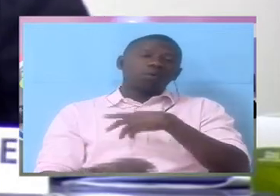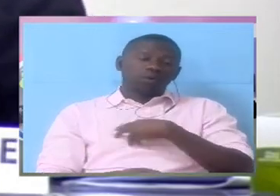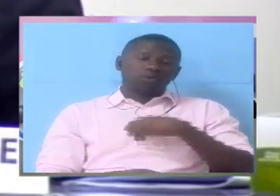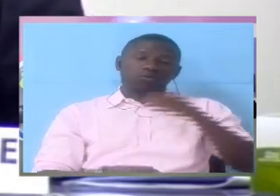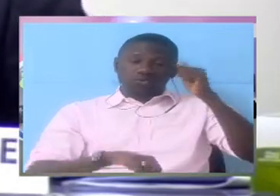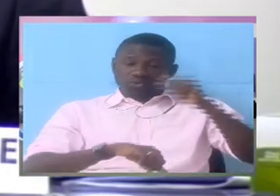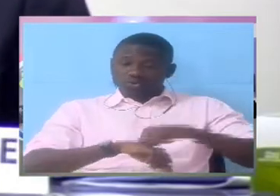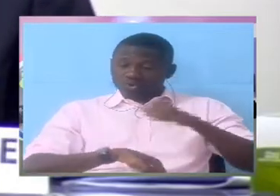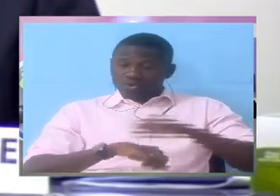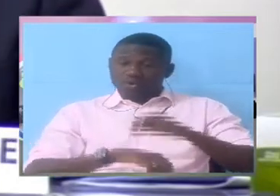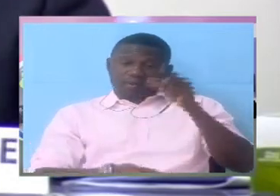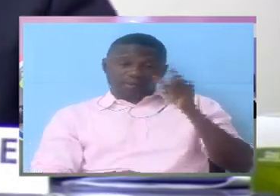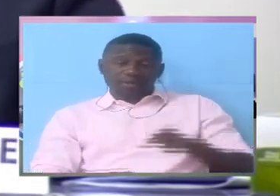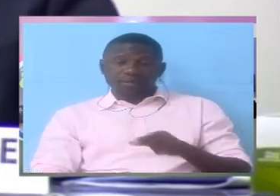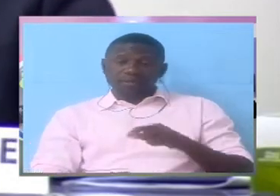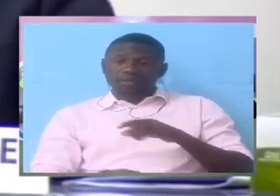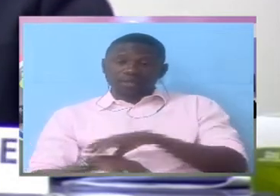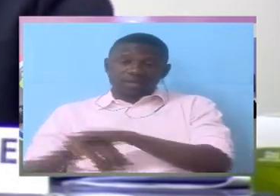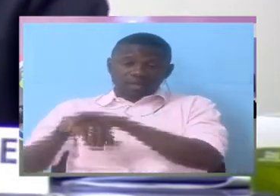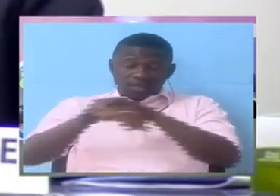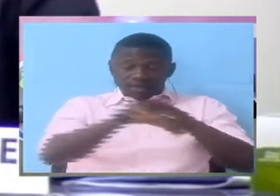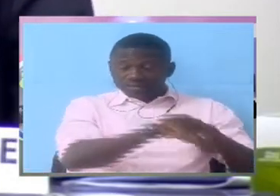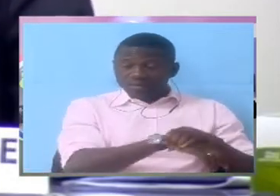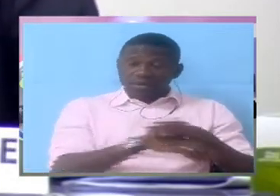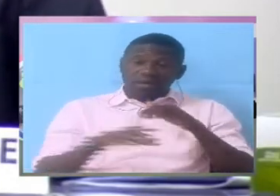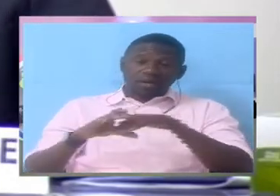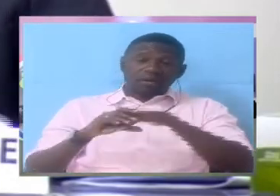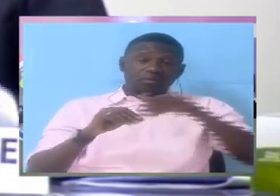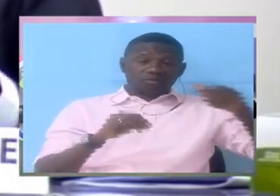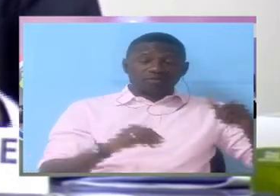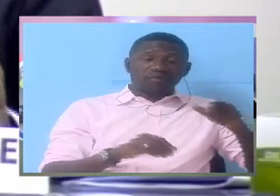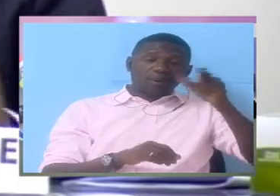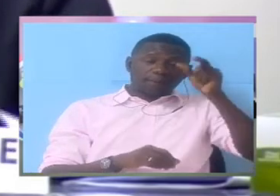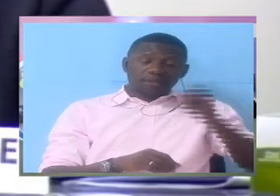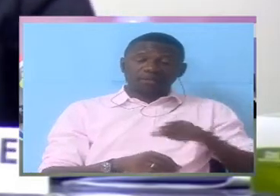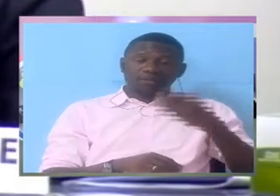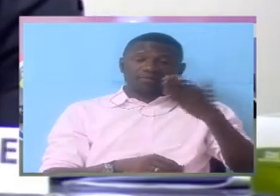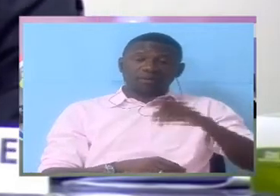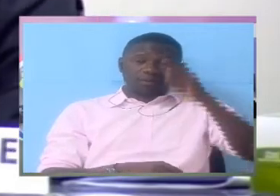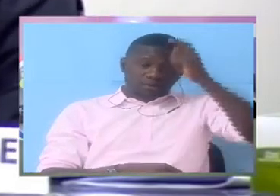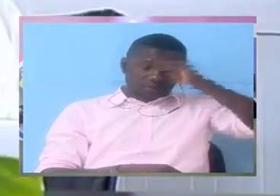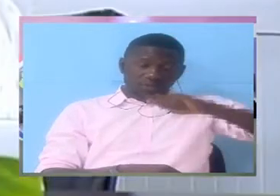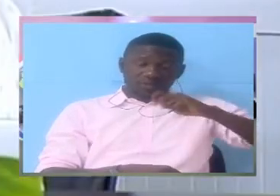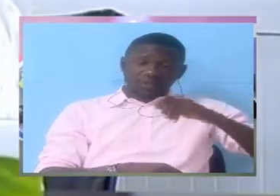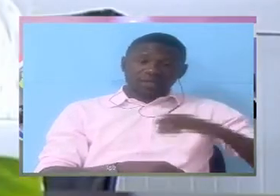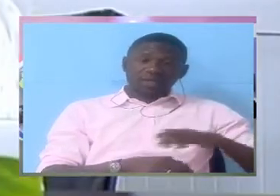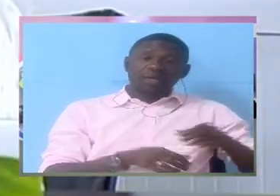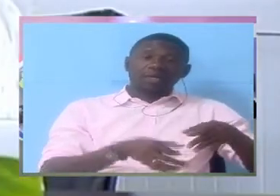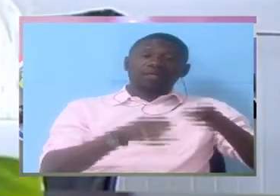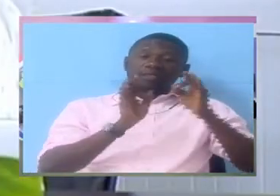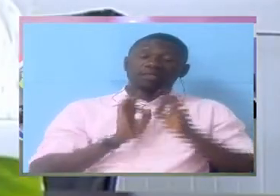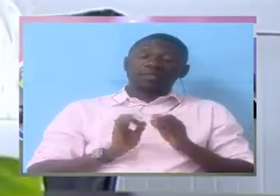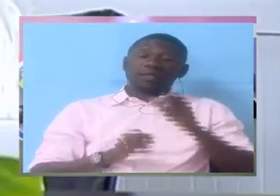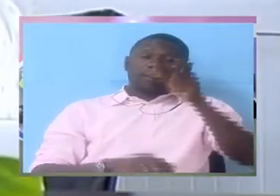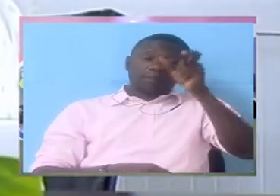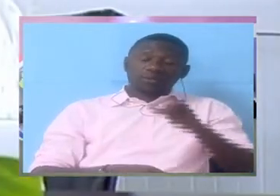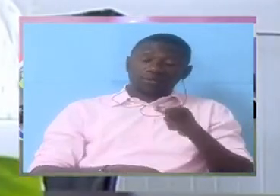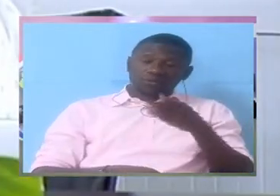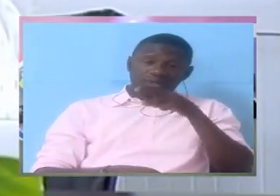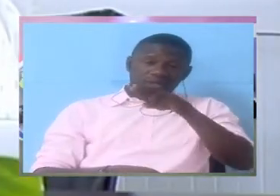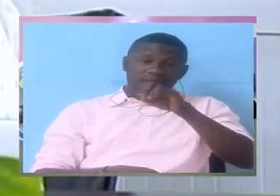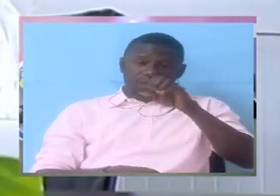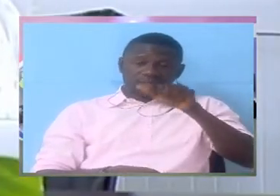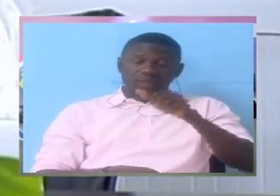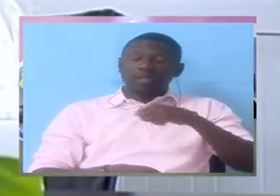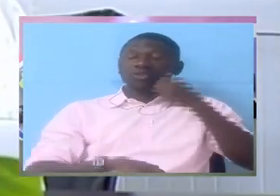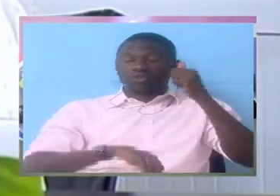They remove the person from the police. And take the person to the NIA. To torture the